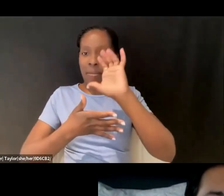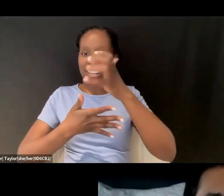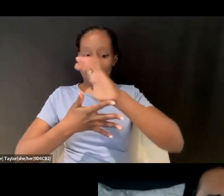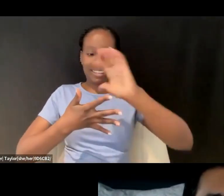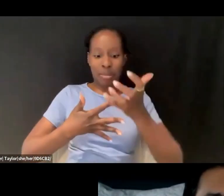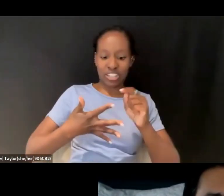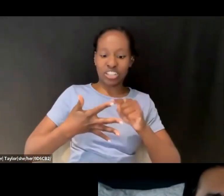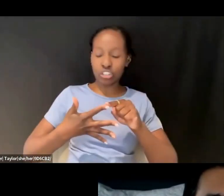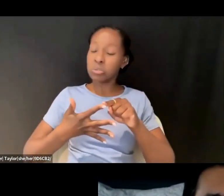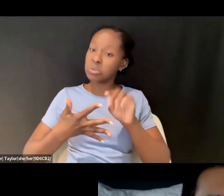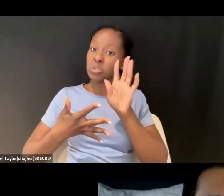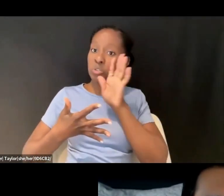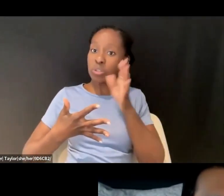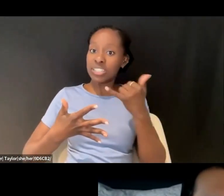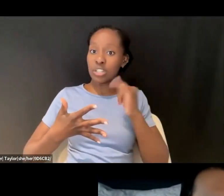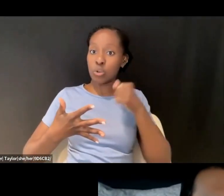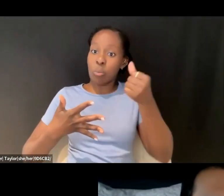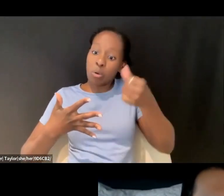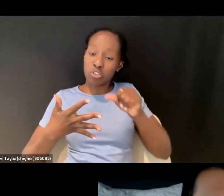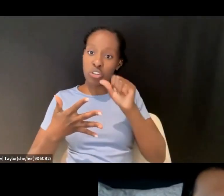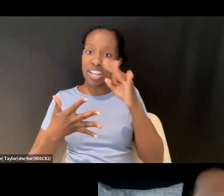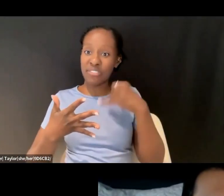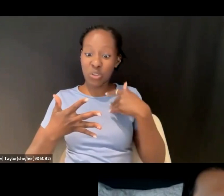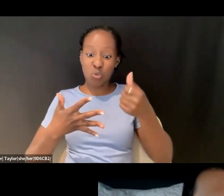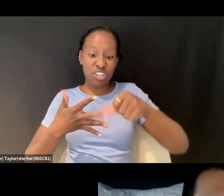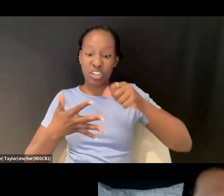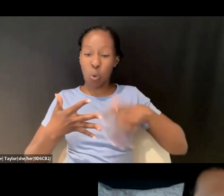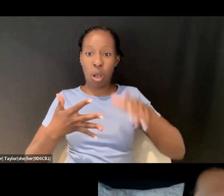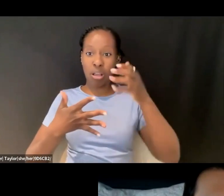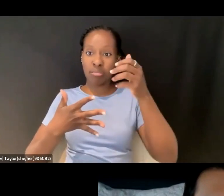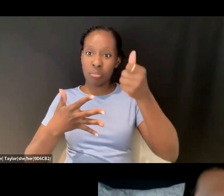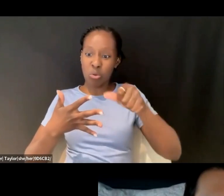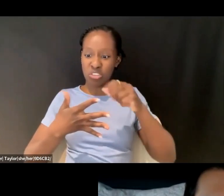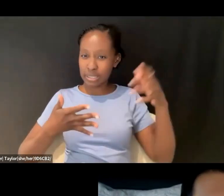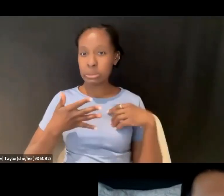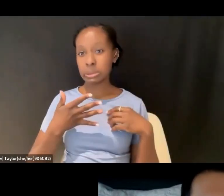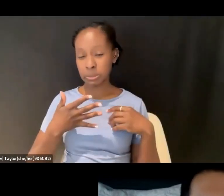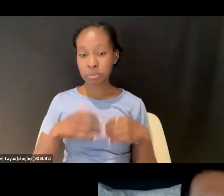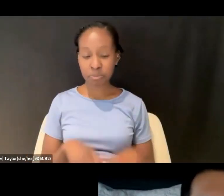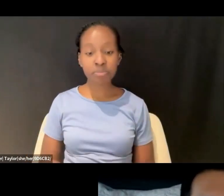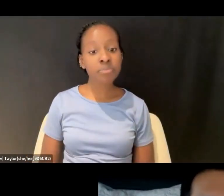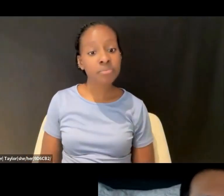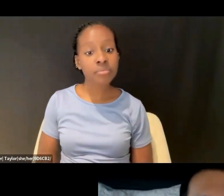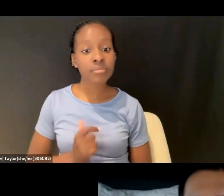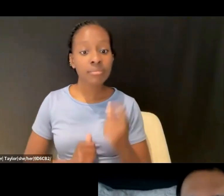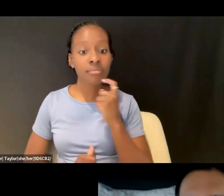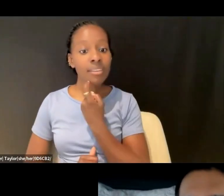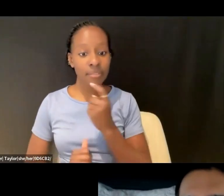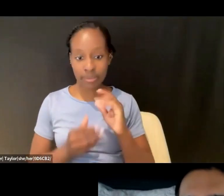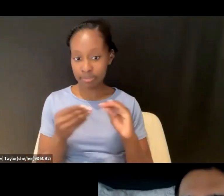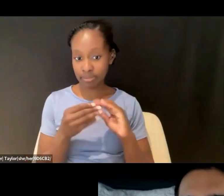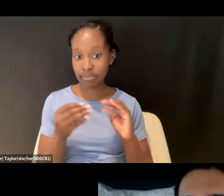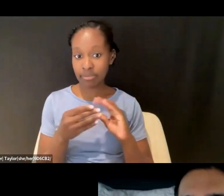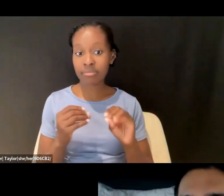the talk option. Yeah. David, you want to add something to that? Yeah, let me just add one thing. There are some types of work that really